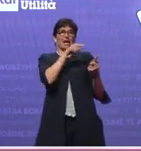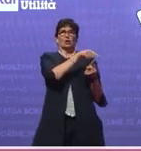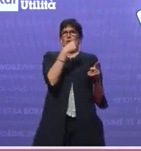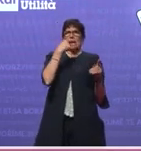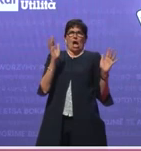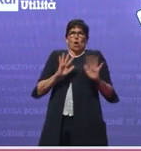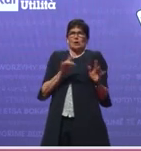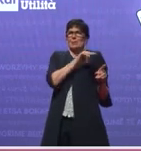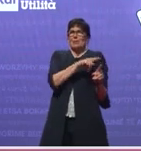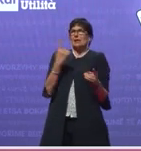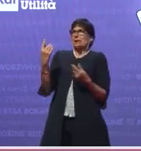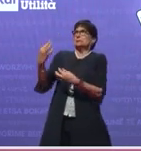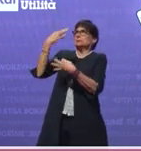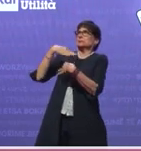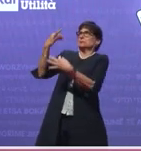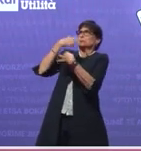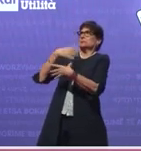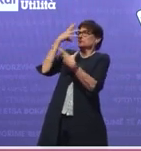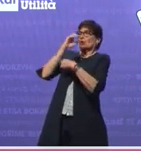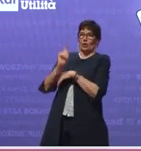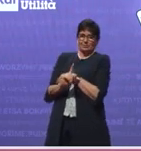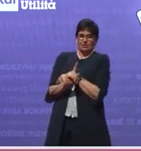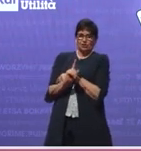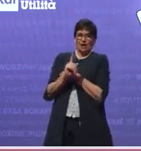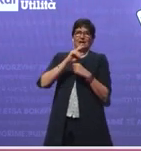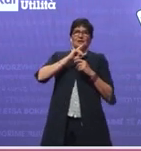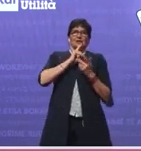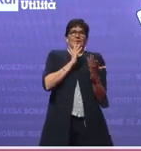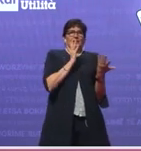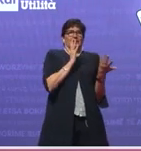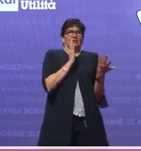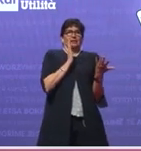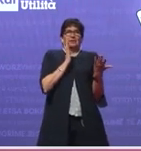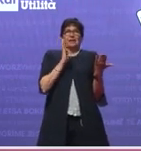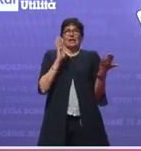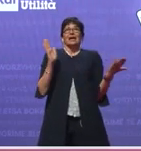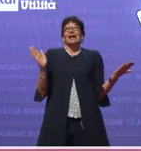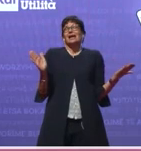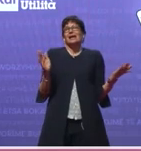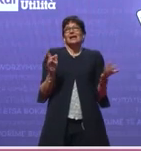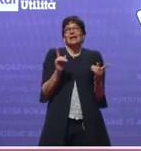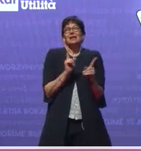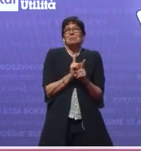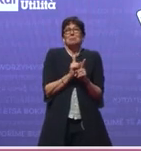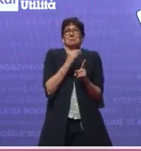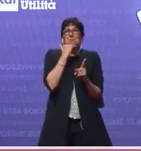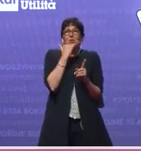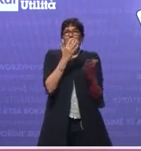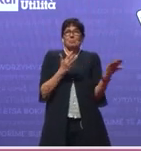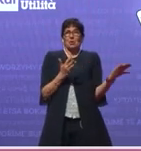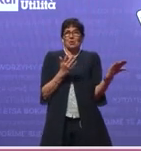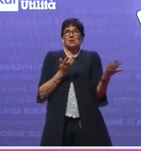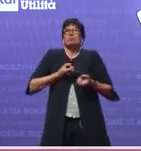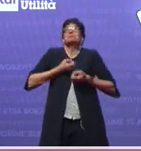care. I think for the future of AI and machine intelligence, for it to be safe, it